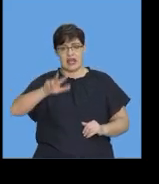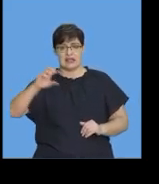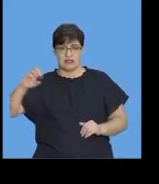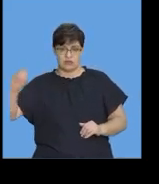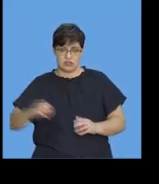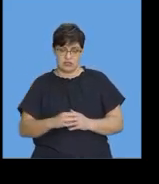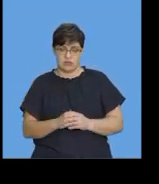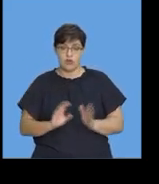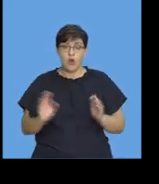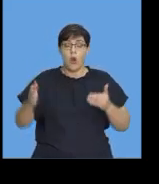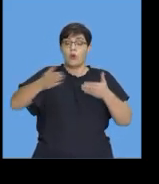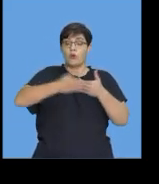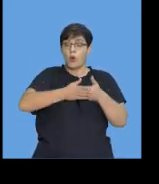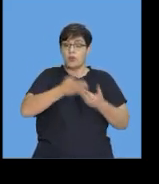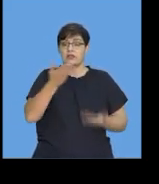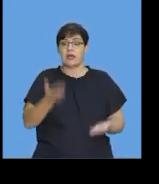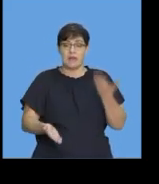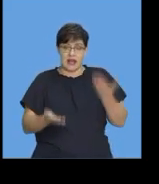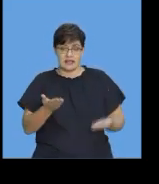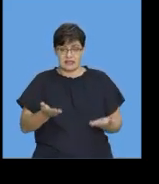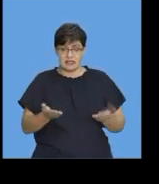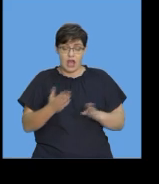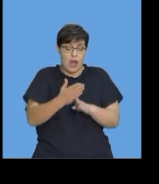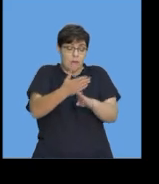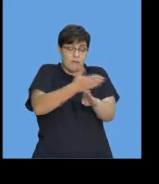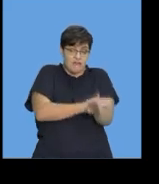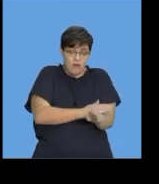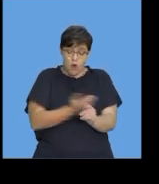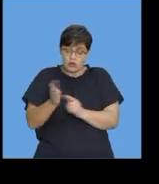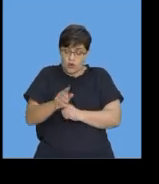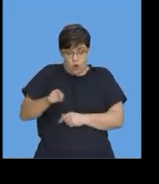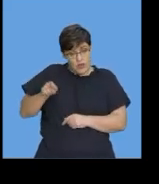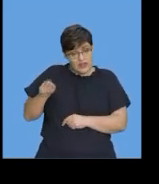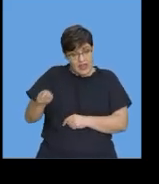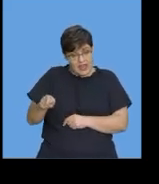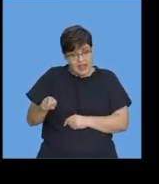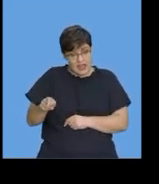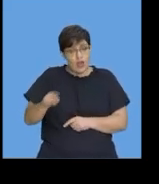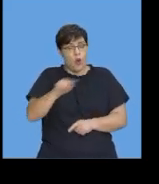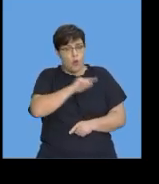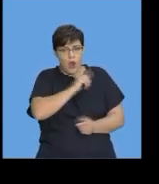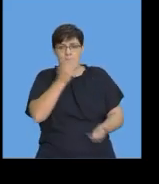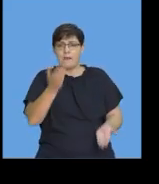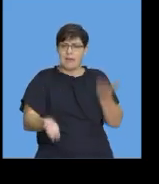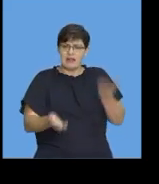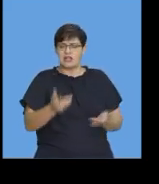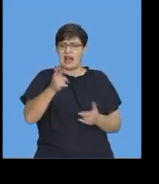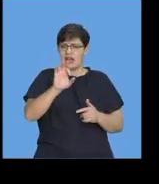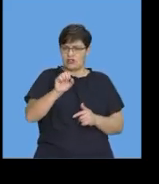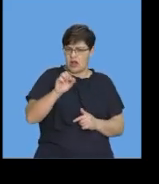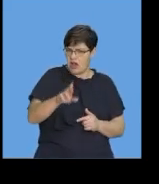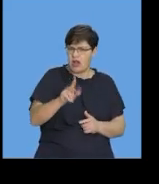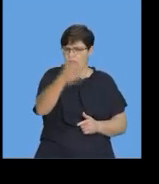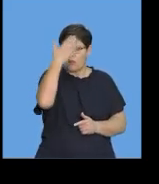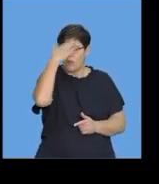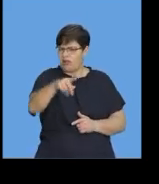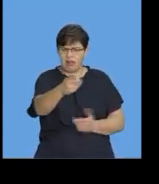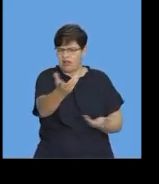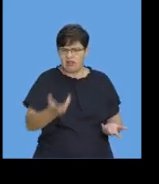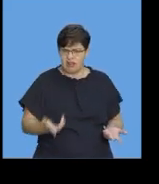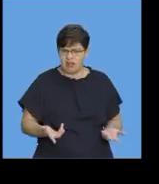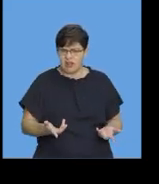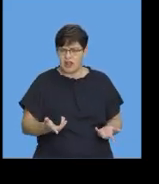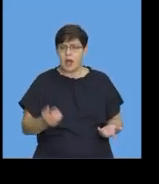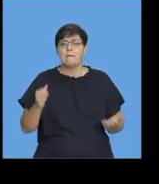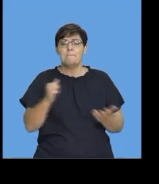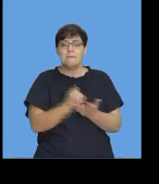19,800. So your closing balance, before it appears on the credit side, because of balancing of a ledger account, and I'm sure you're okay with that,